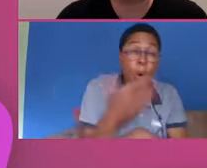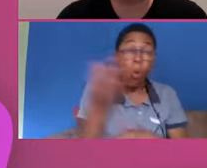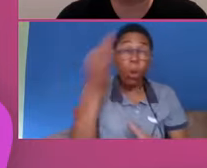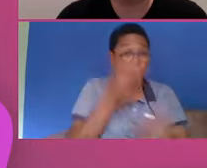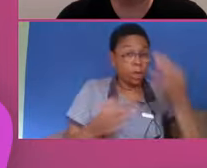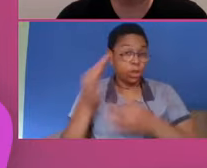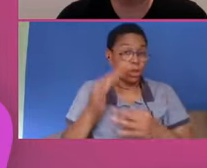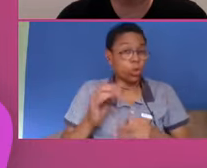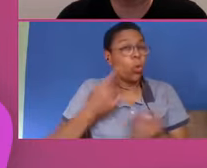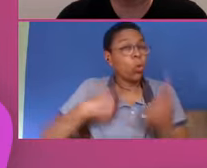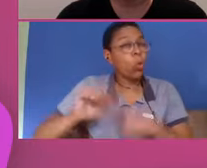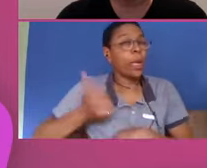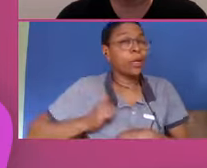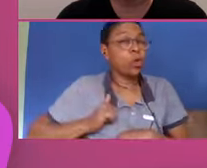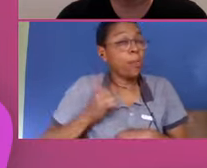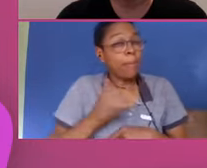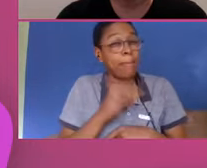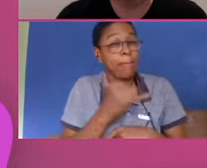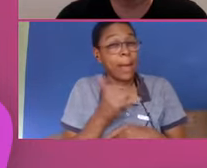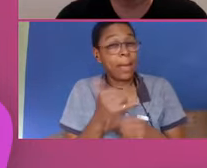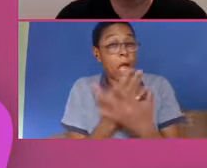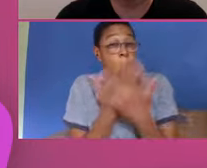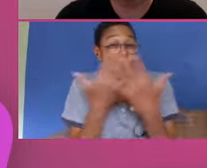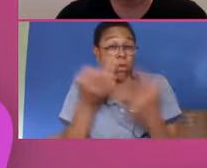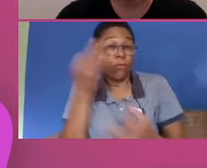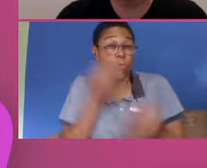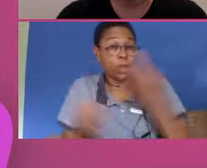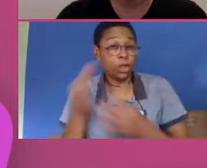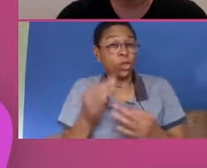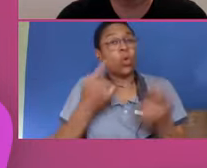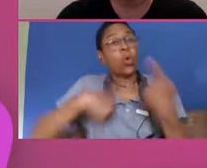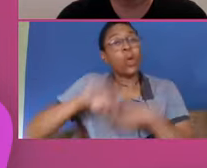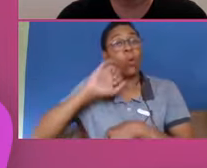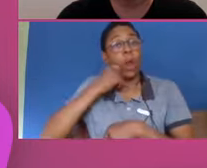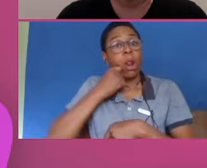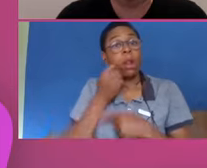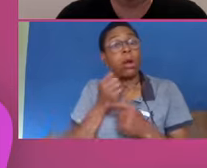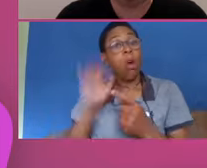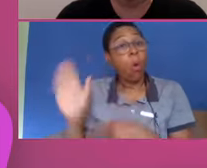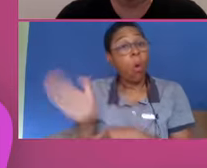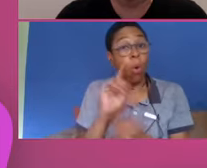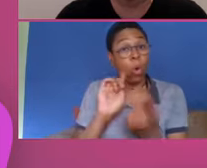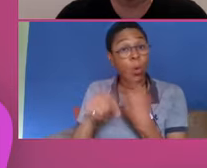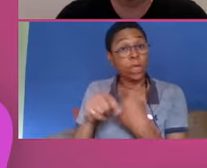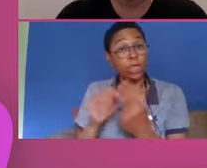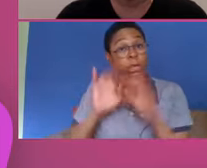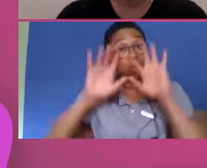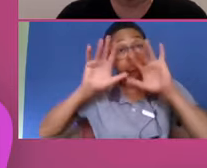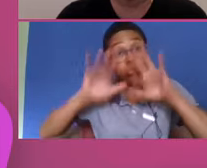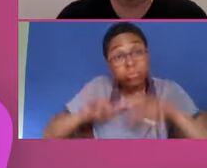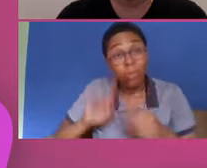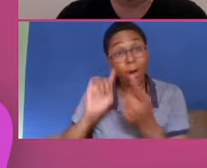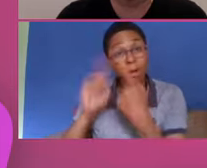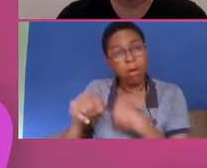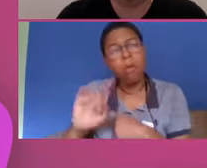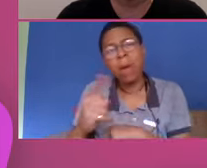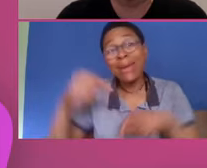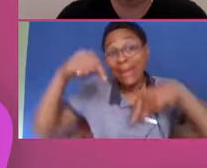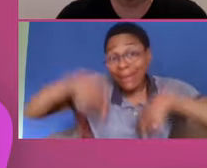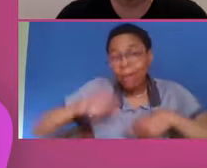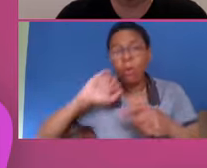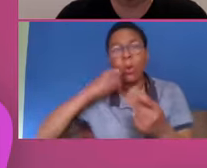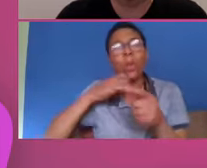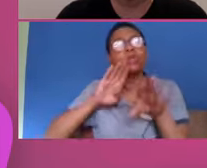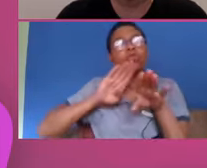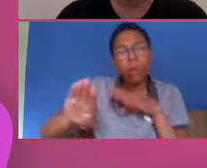access following the session. Also, we've added a feature to this webinar where if you see someone else has asked the